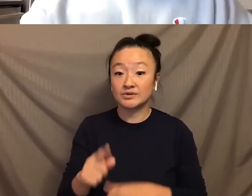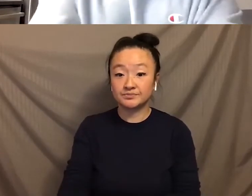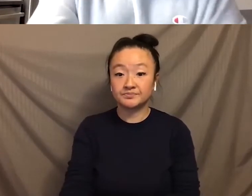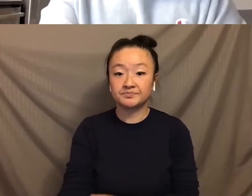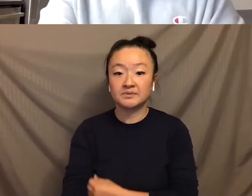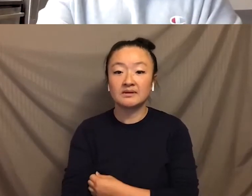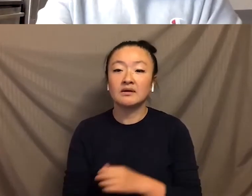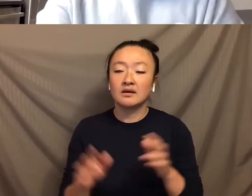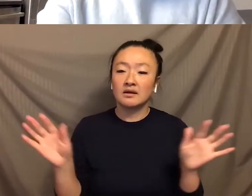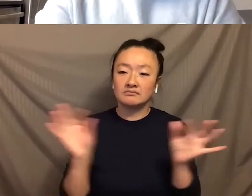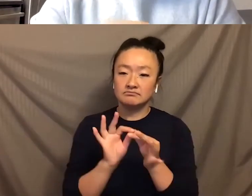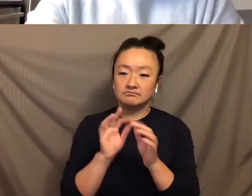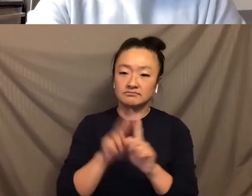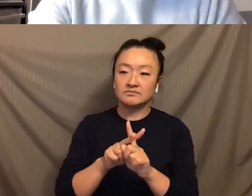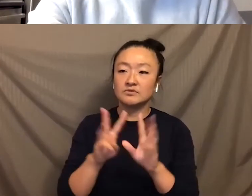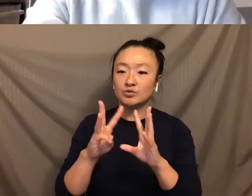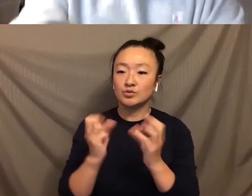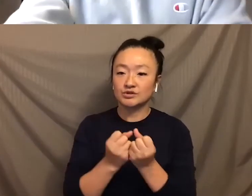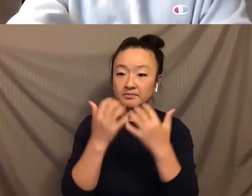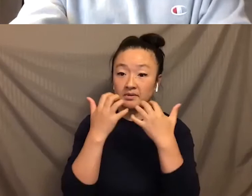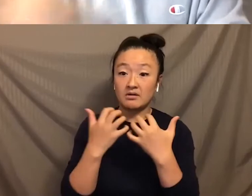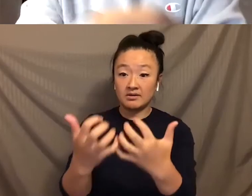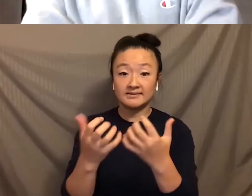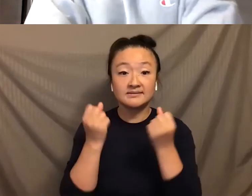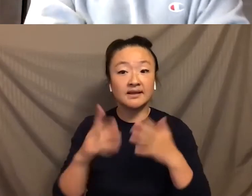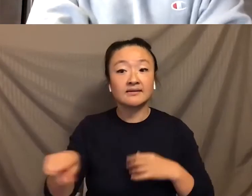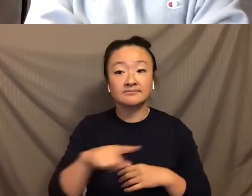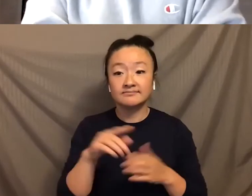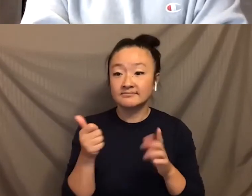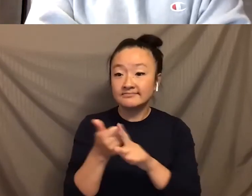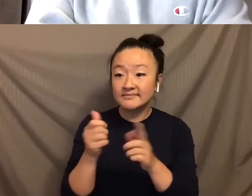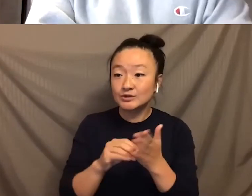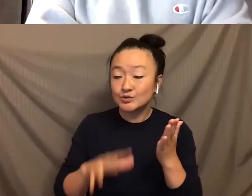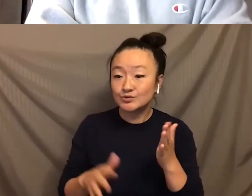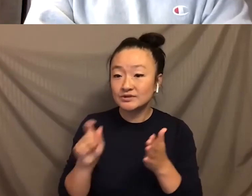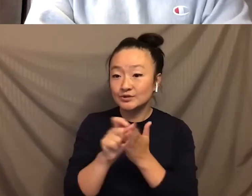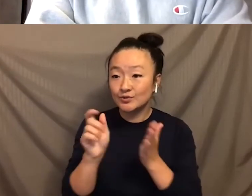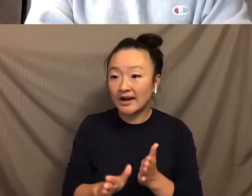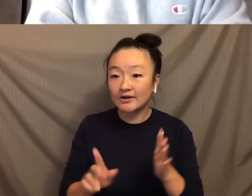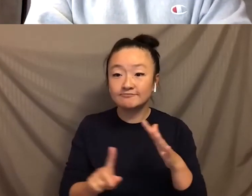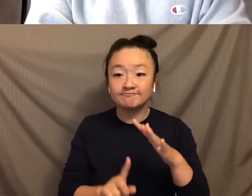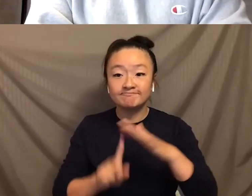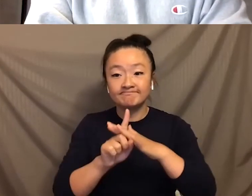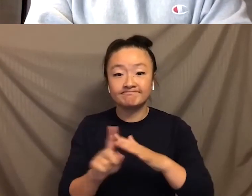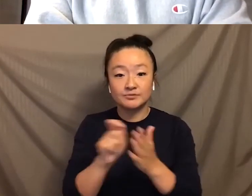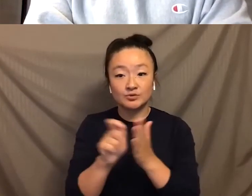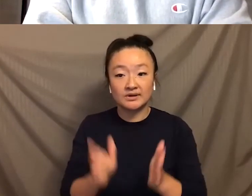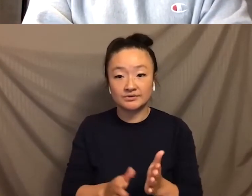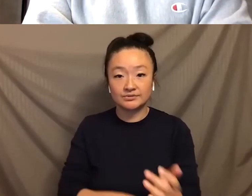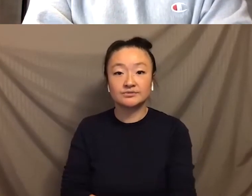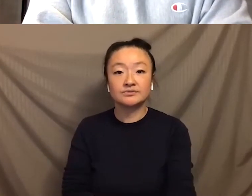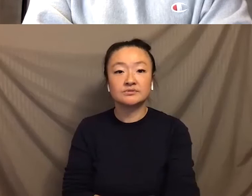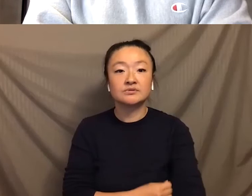really relevant to the workshop audience, many of whom are students, writers themselves, emerging writers. So I'd love